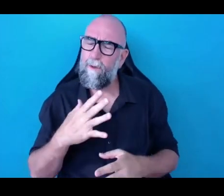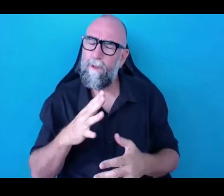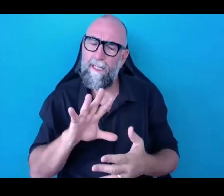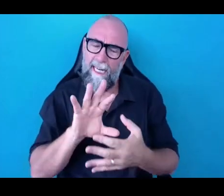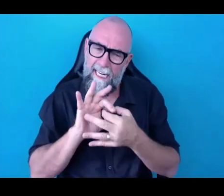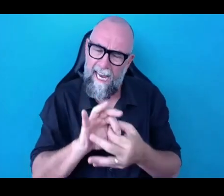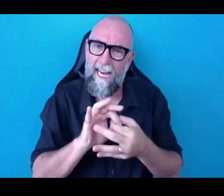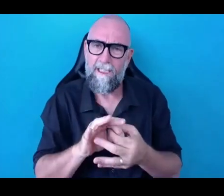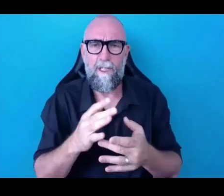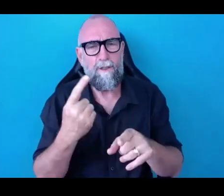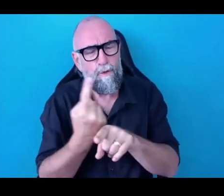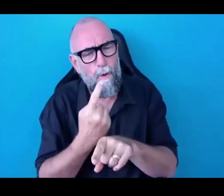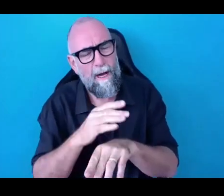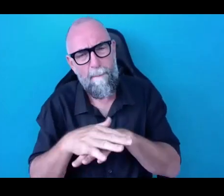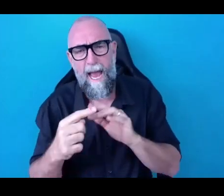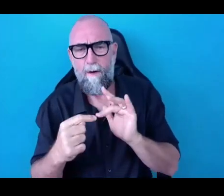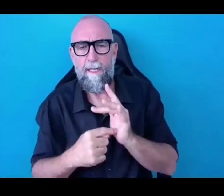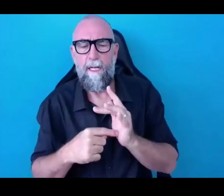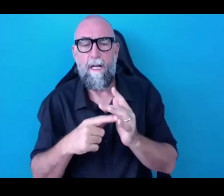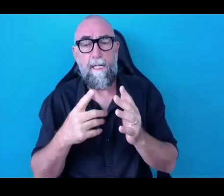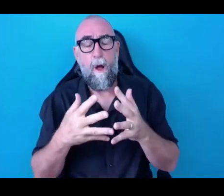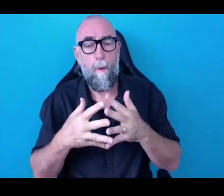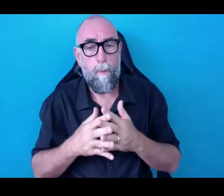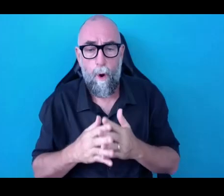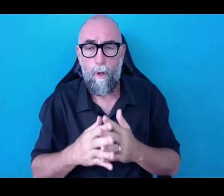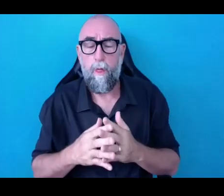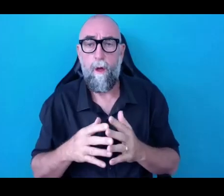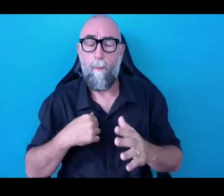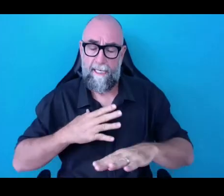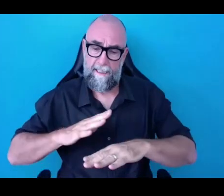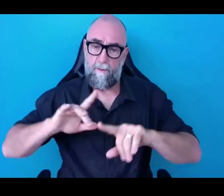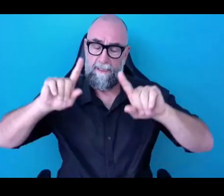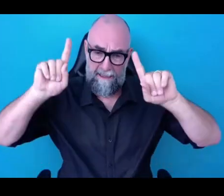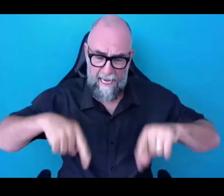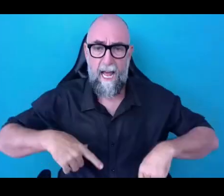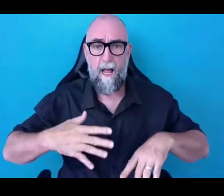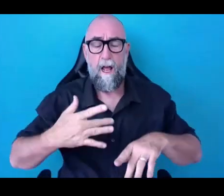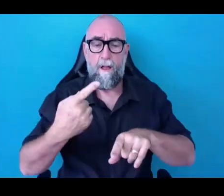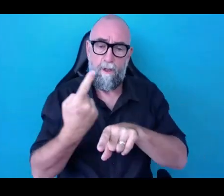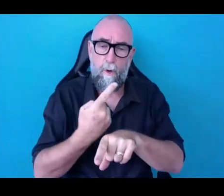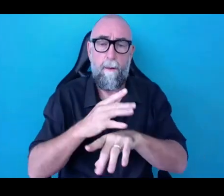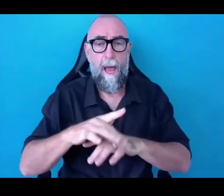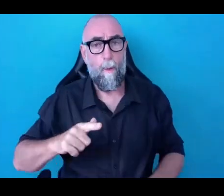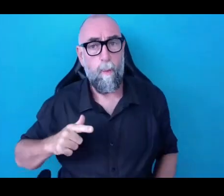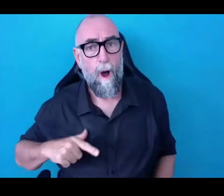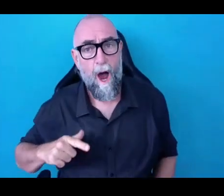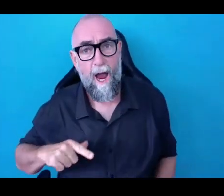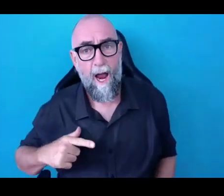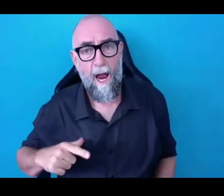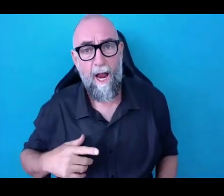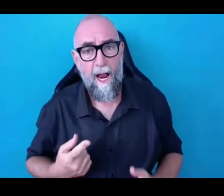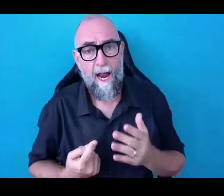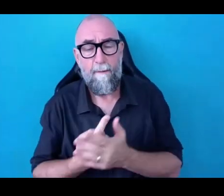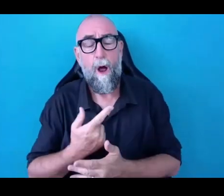problematic. So instigating chats about, why that happens. The first thing we teach our children is if they're